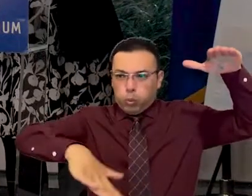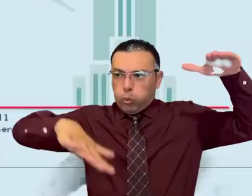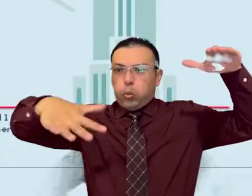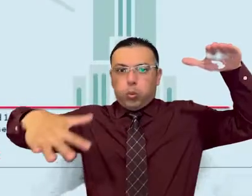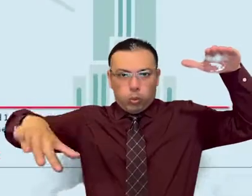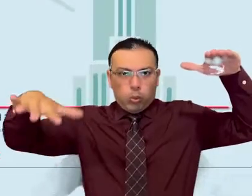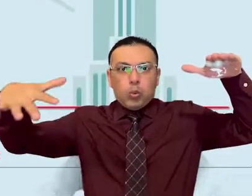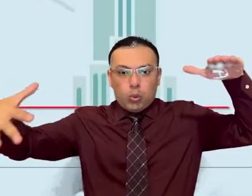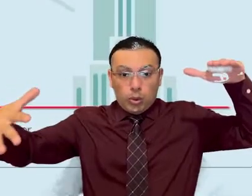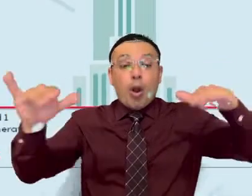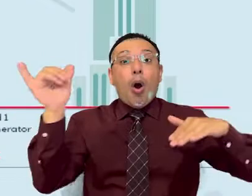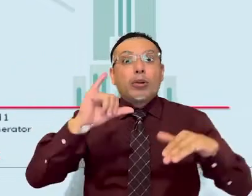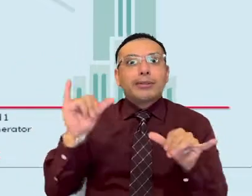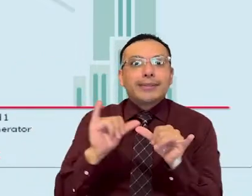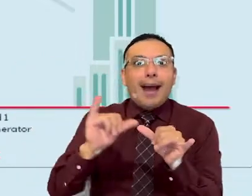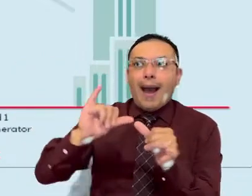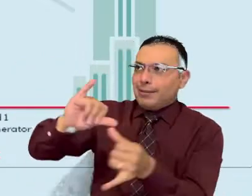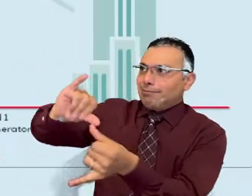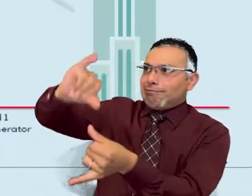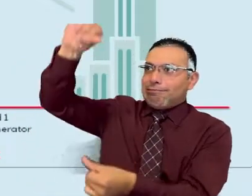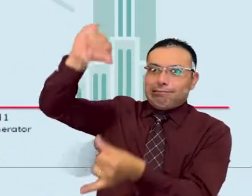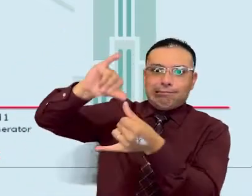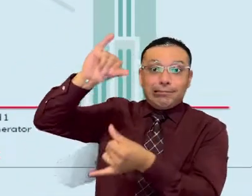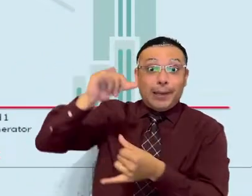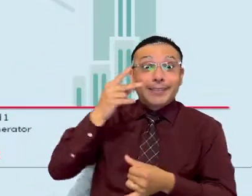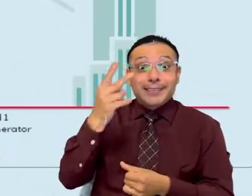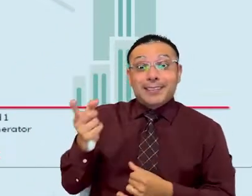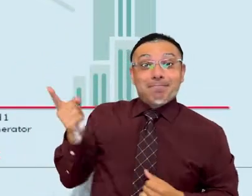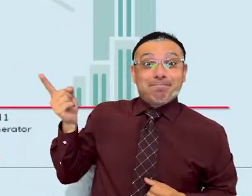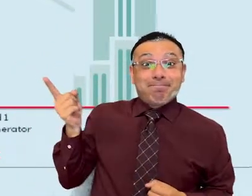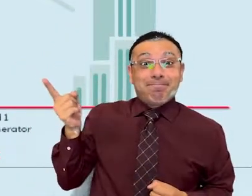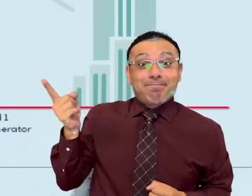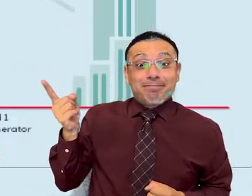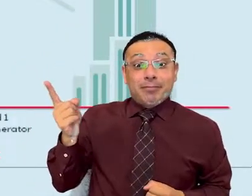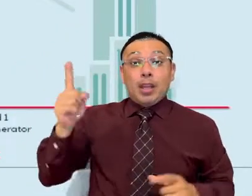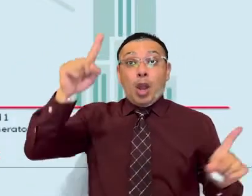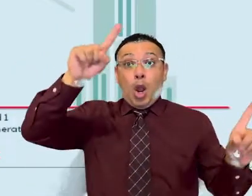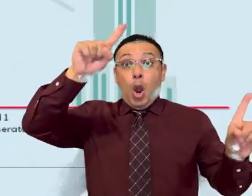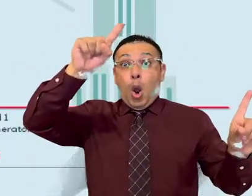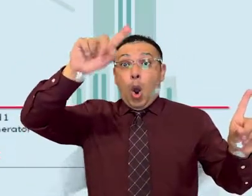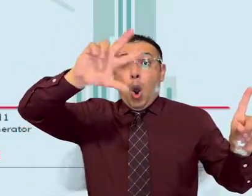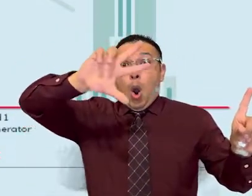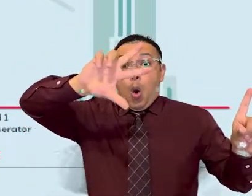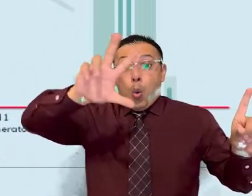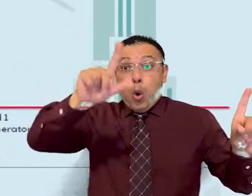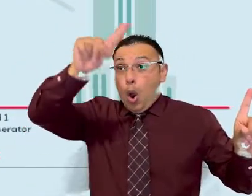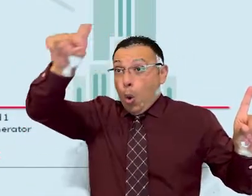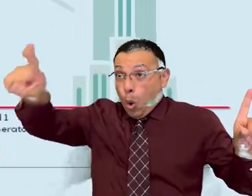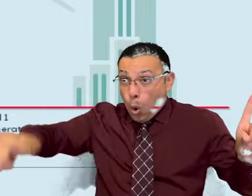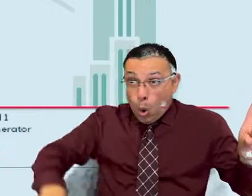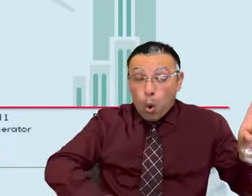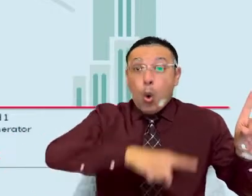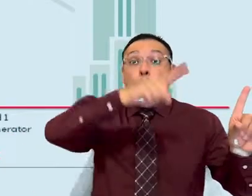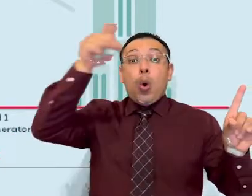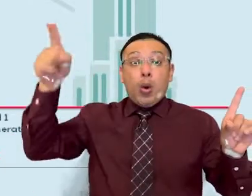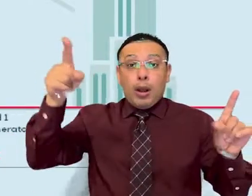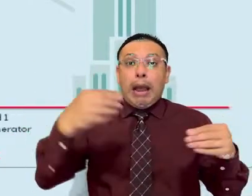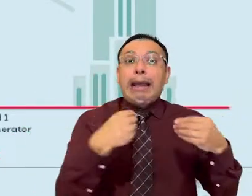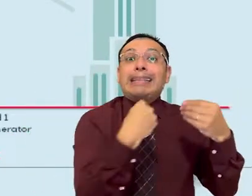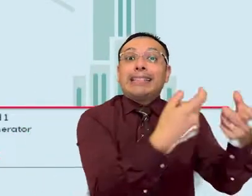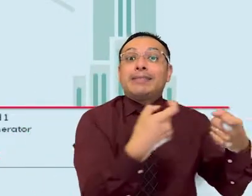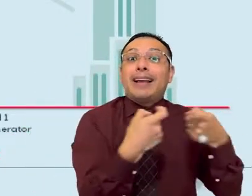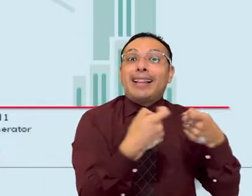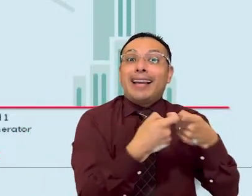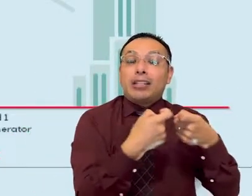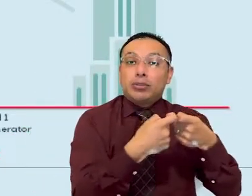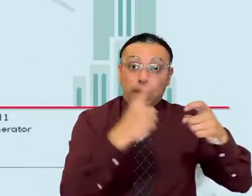wind turbine generators. Just for perspective, one rotation can power a home for 1.5 days. This also